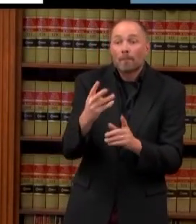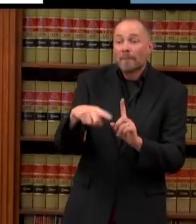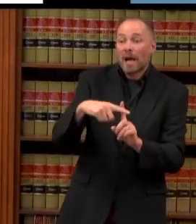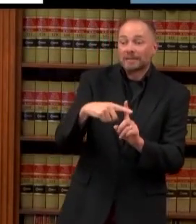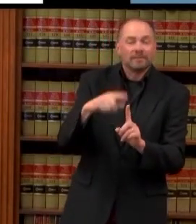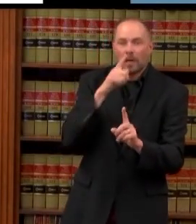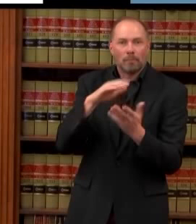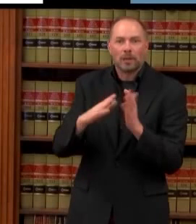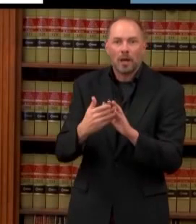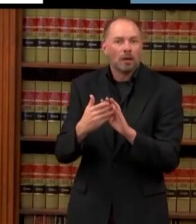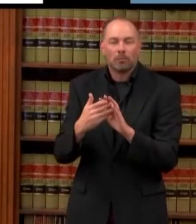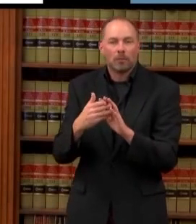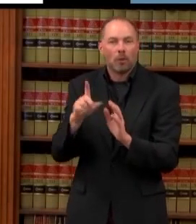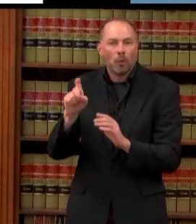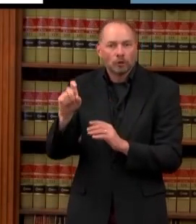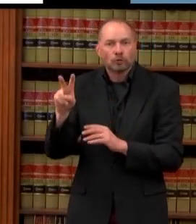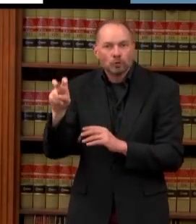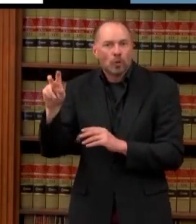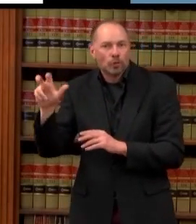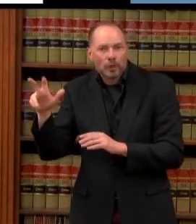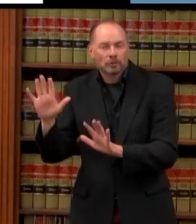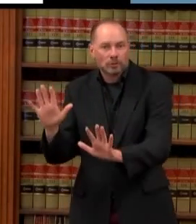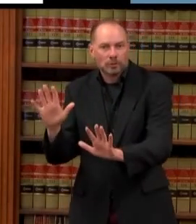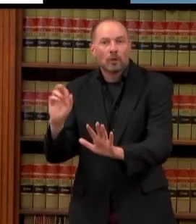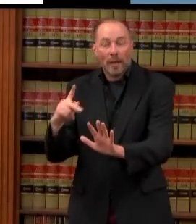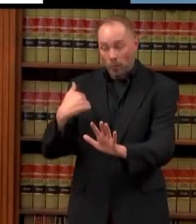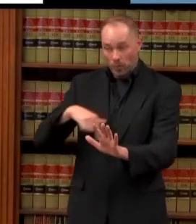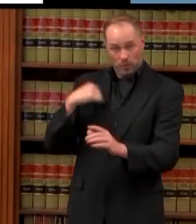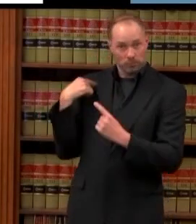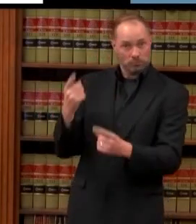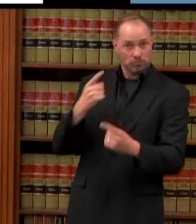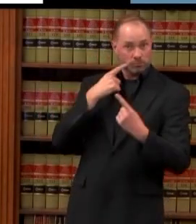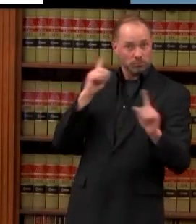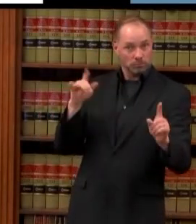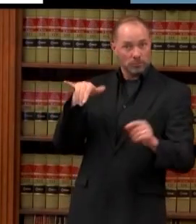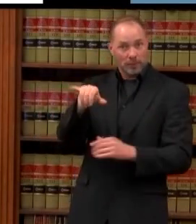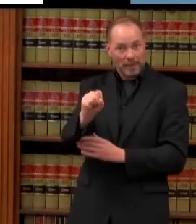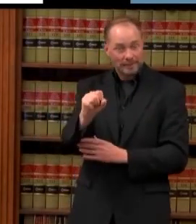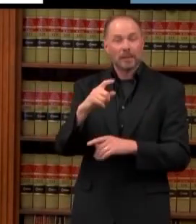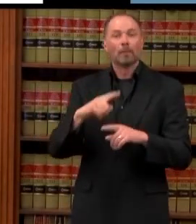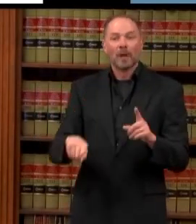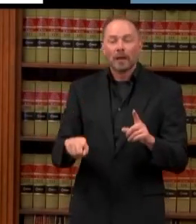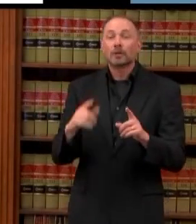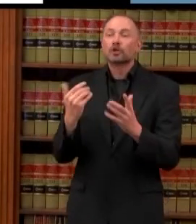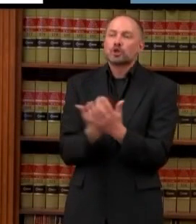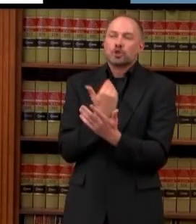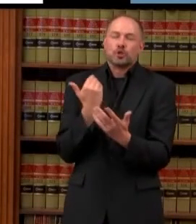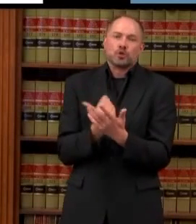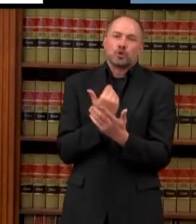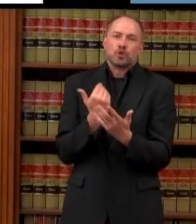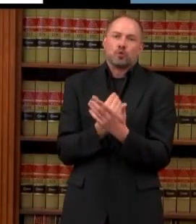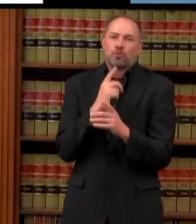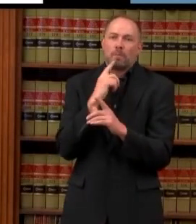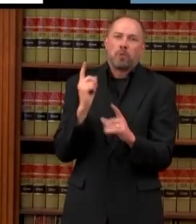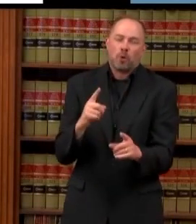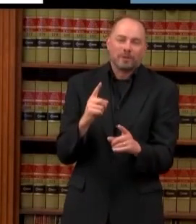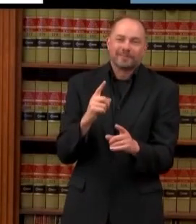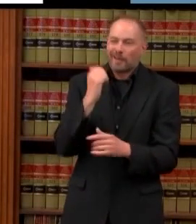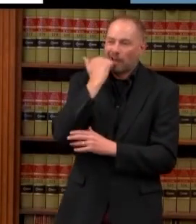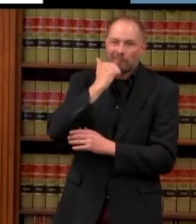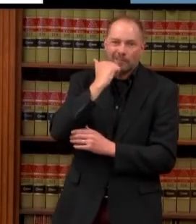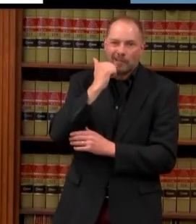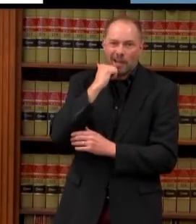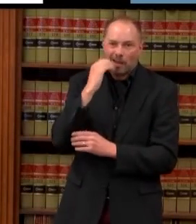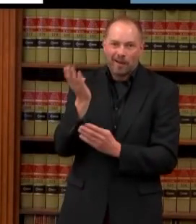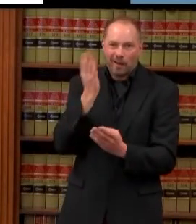And we've been very successful at doing that, although outbreaks are coming in daily. Outbreaks are being reported to us daily.